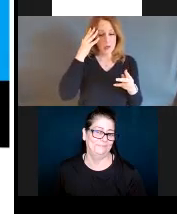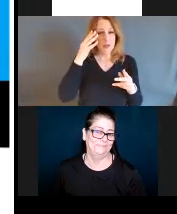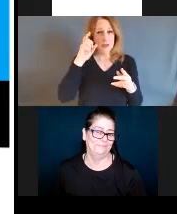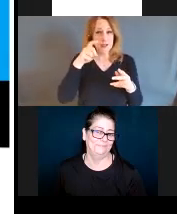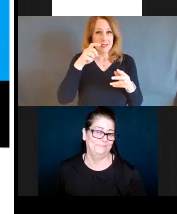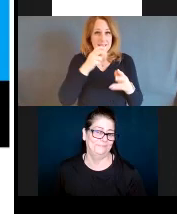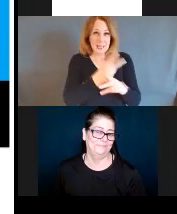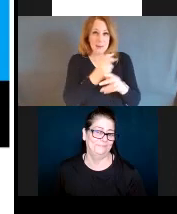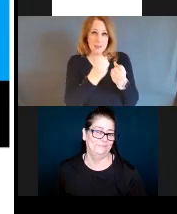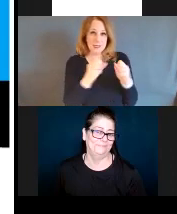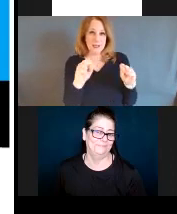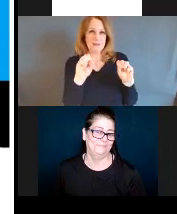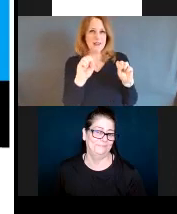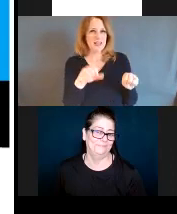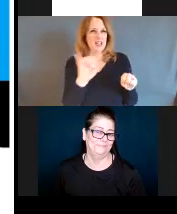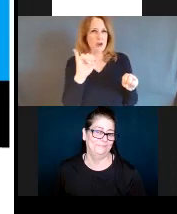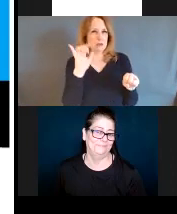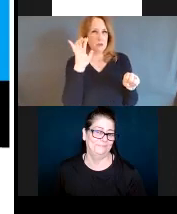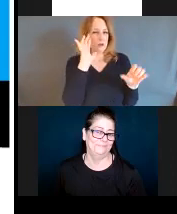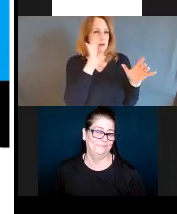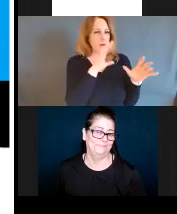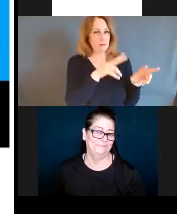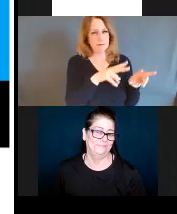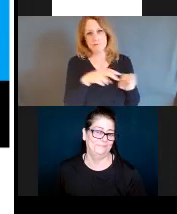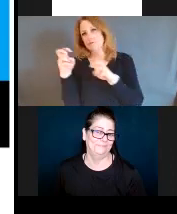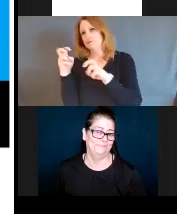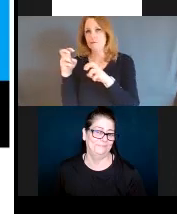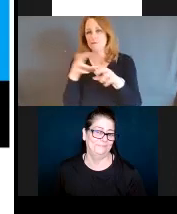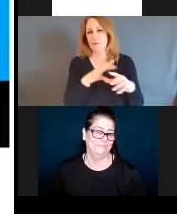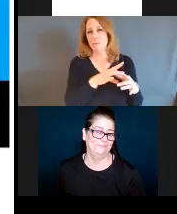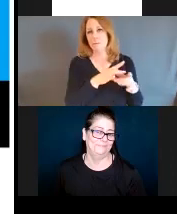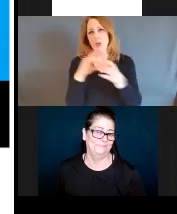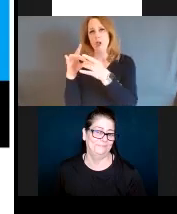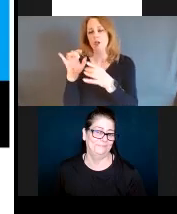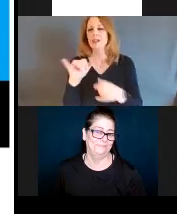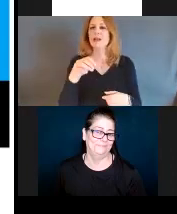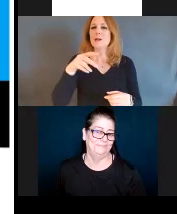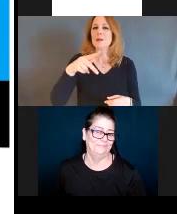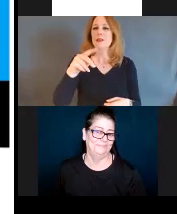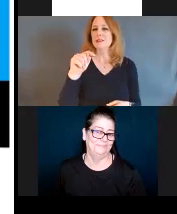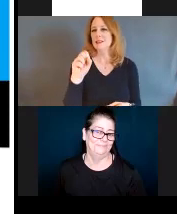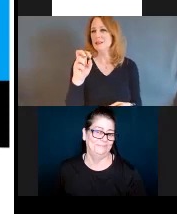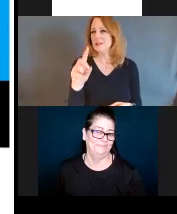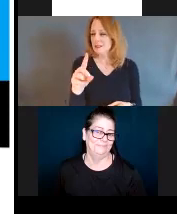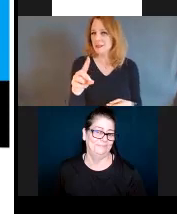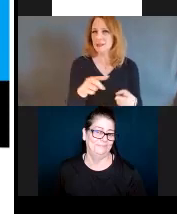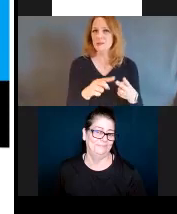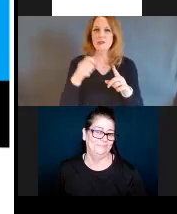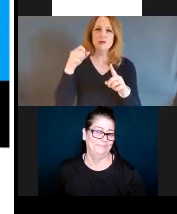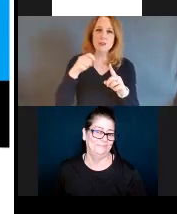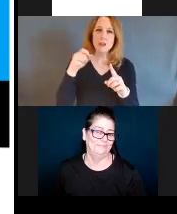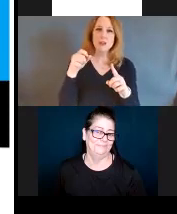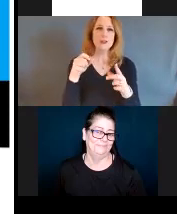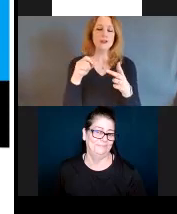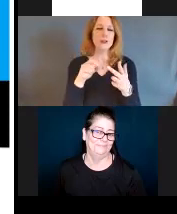of the present moment. So sometimes you'll hear this referred to as post-traumatic stress syndrome, being triggered,